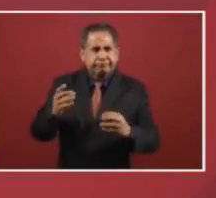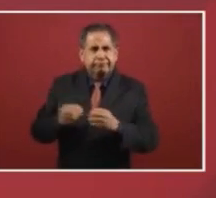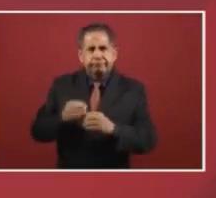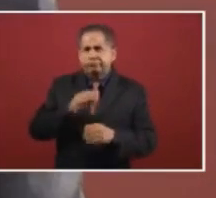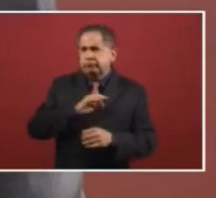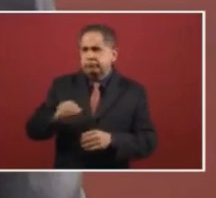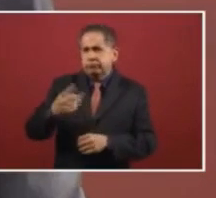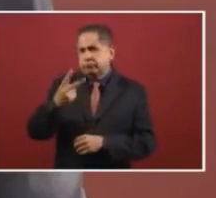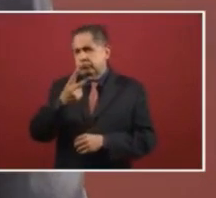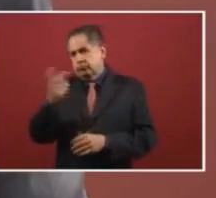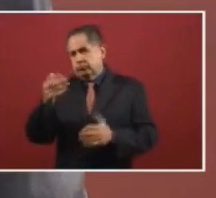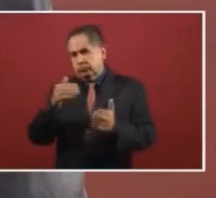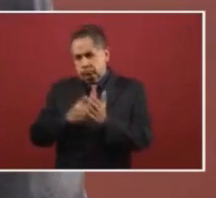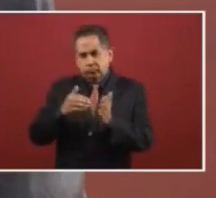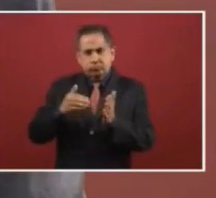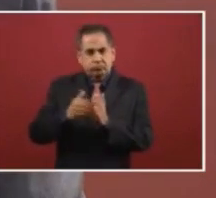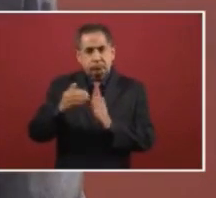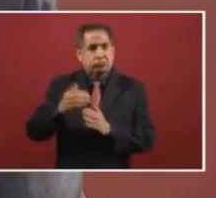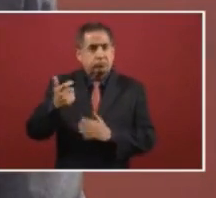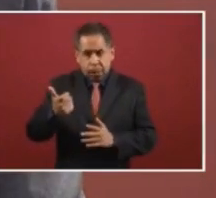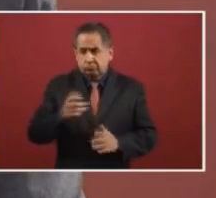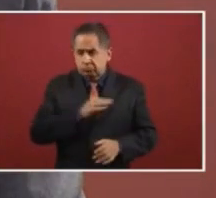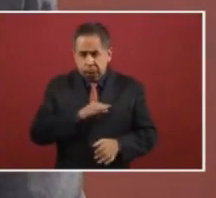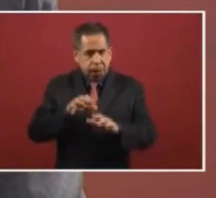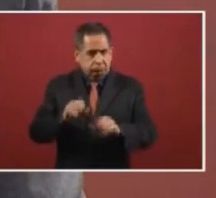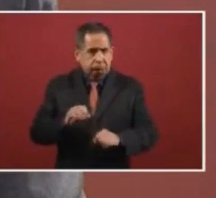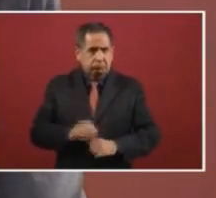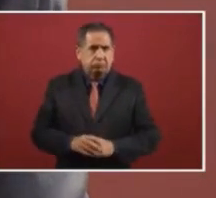which means as of now,